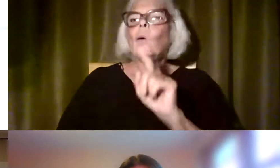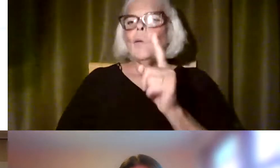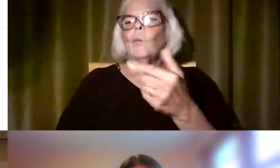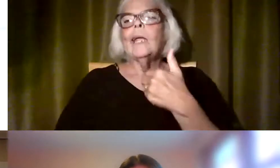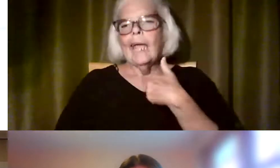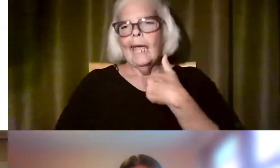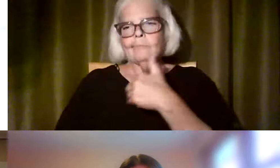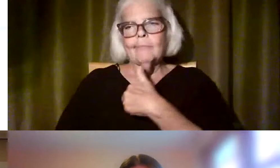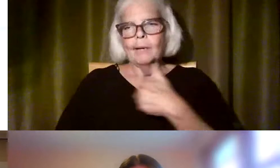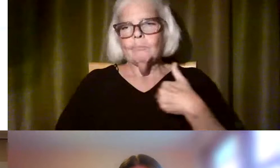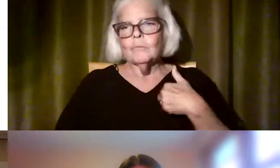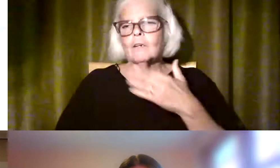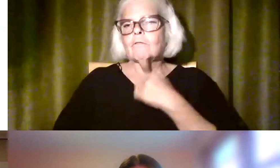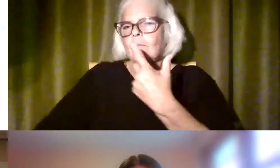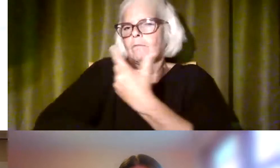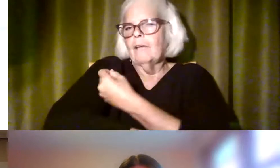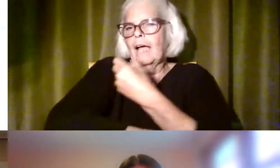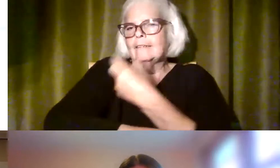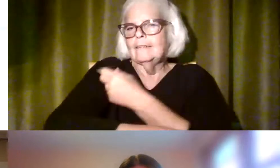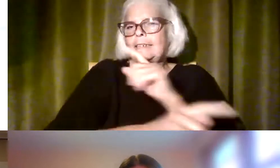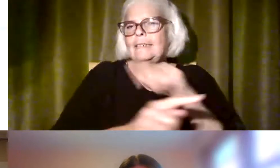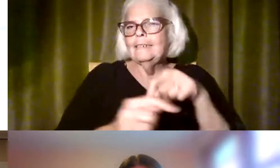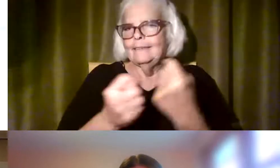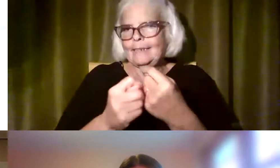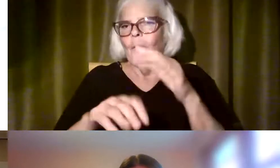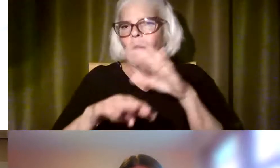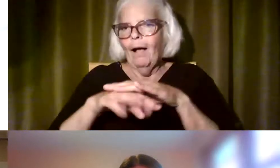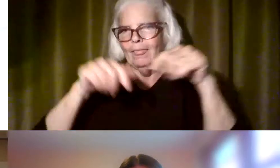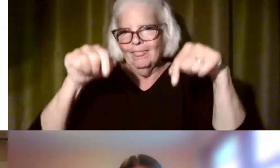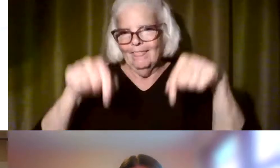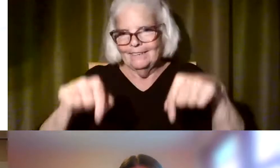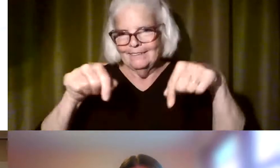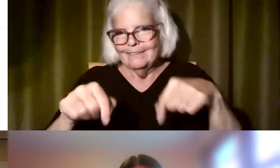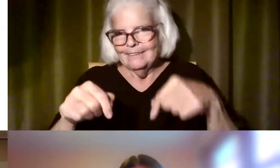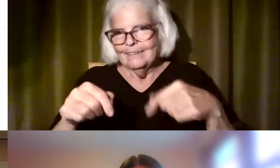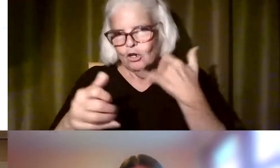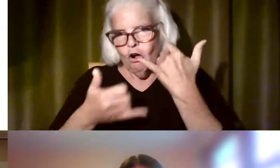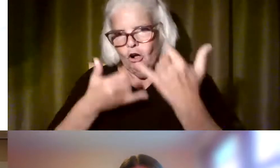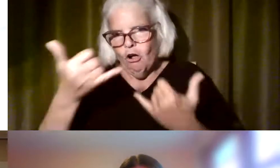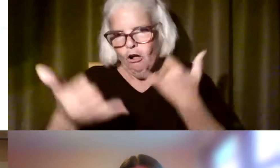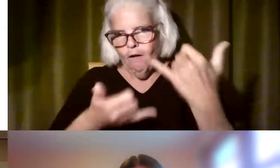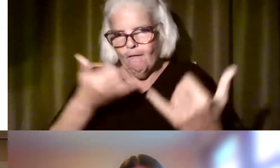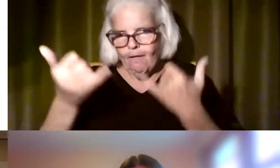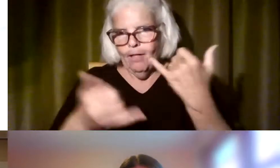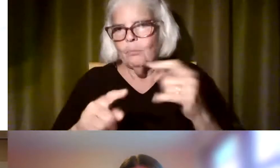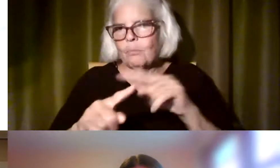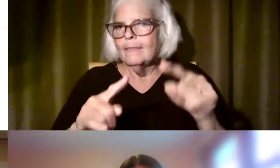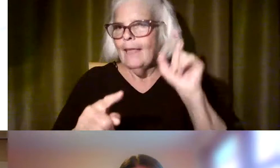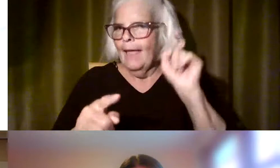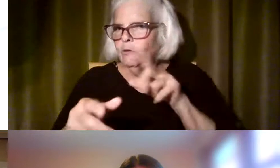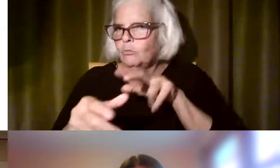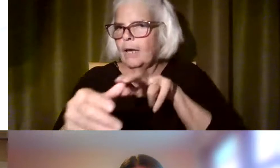I will be sure to follow up today because I know that these are pretty pressing questions. Thank you.